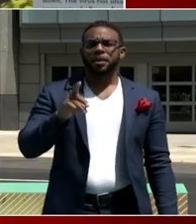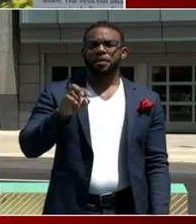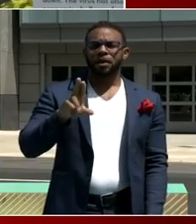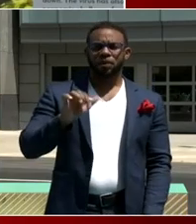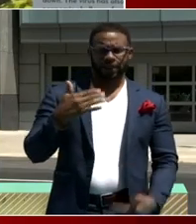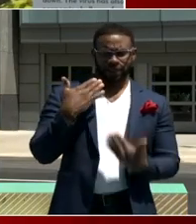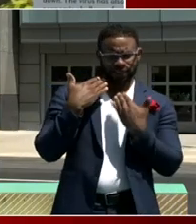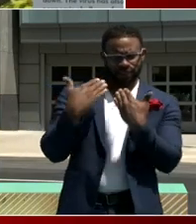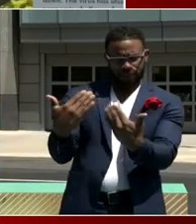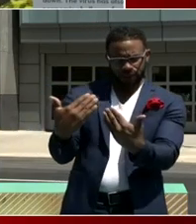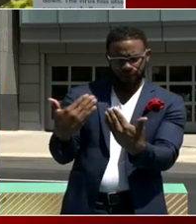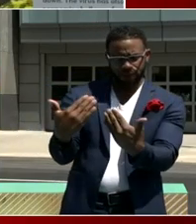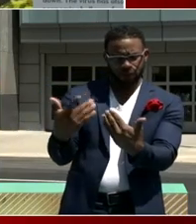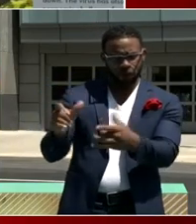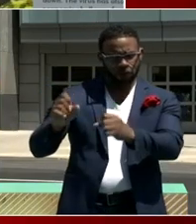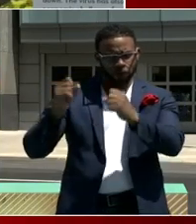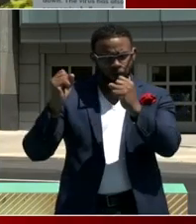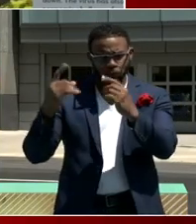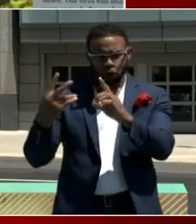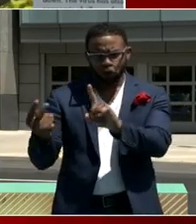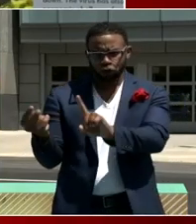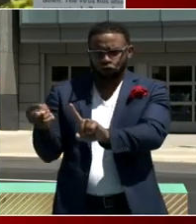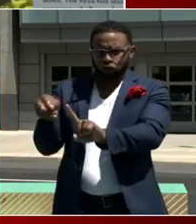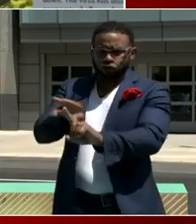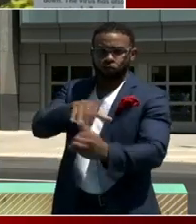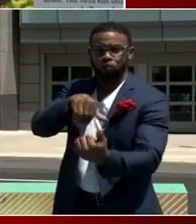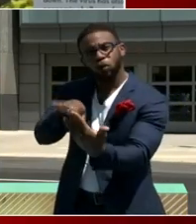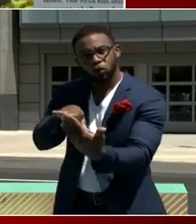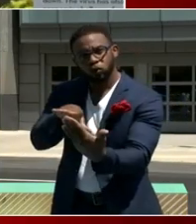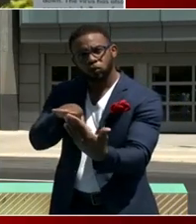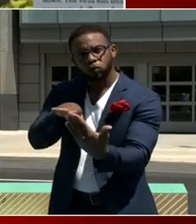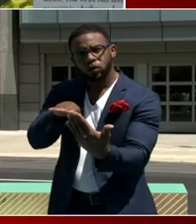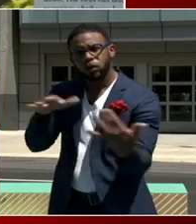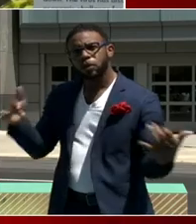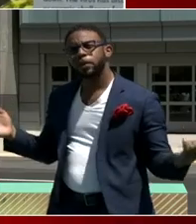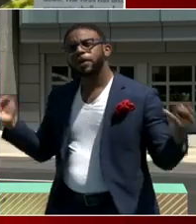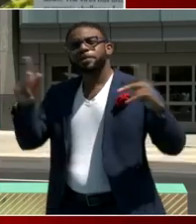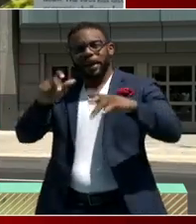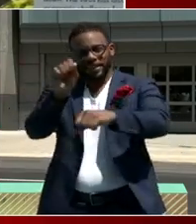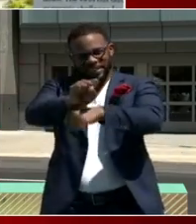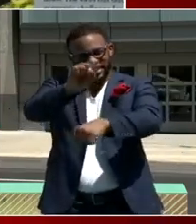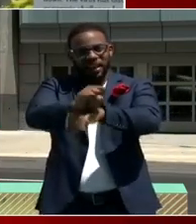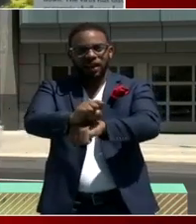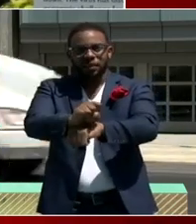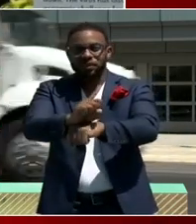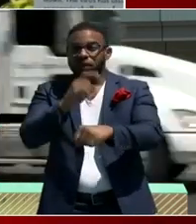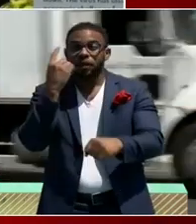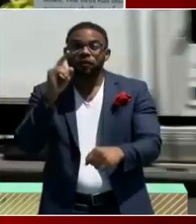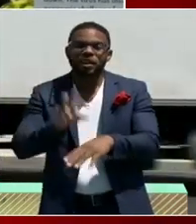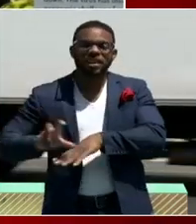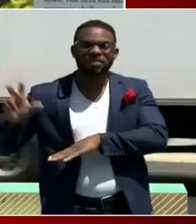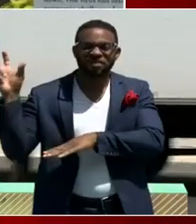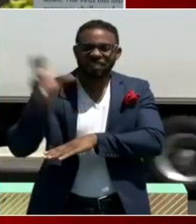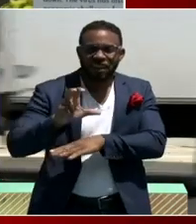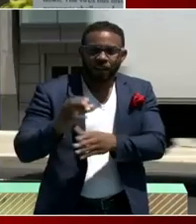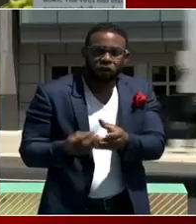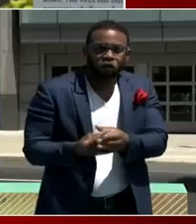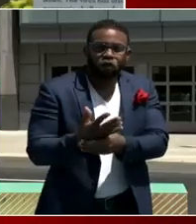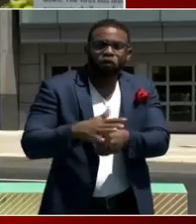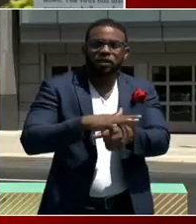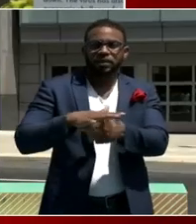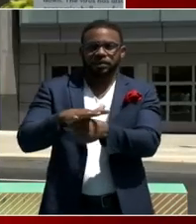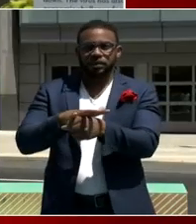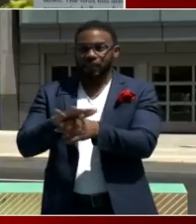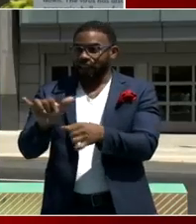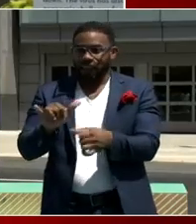want to thank you for your multi-pronged approach to bring back jobs and for investing in growth